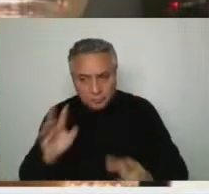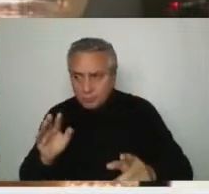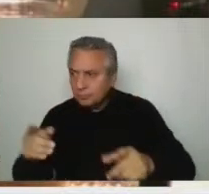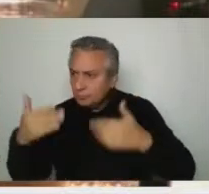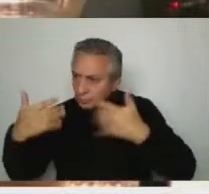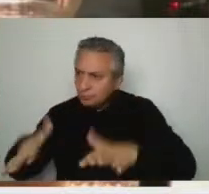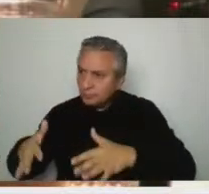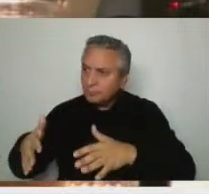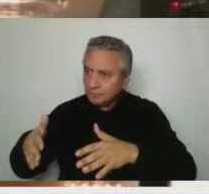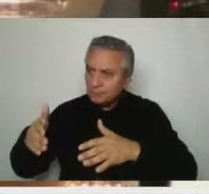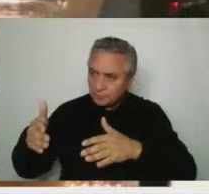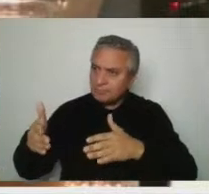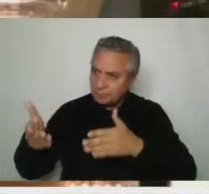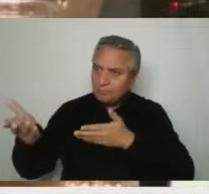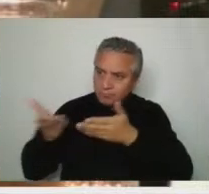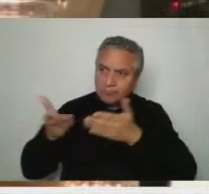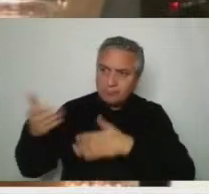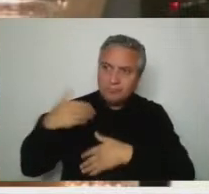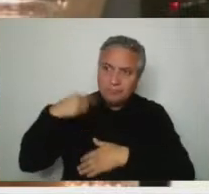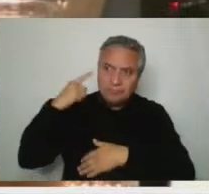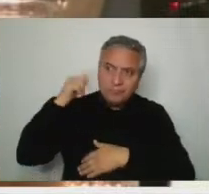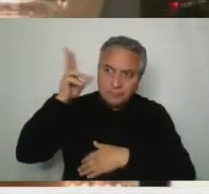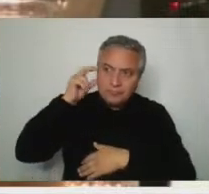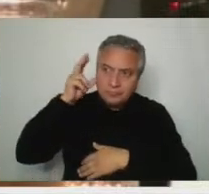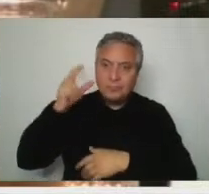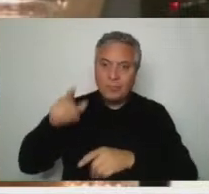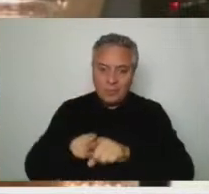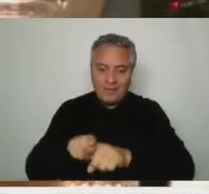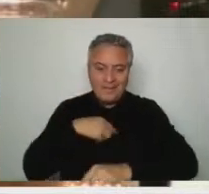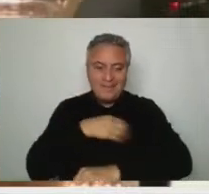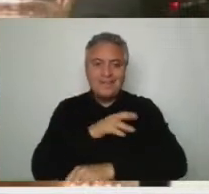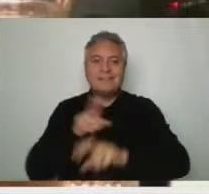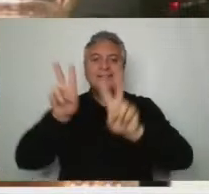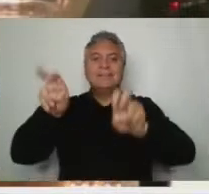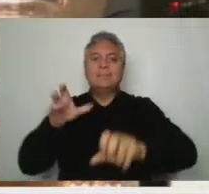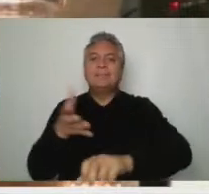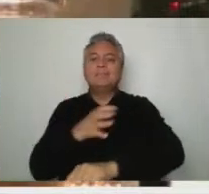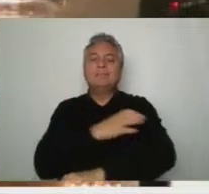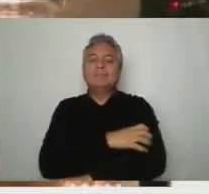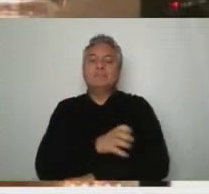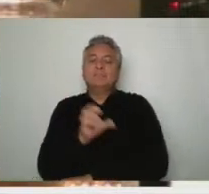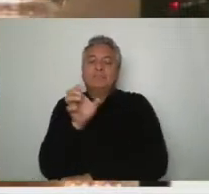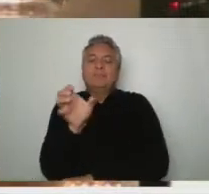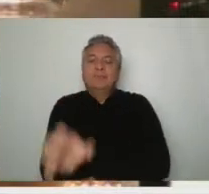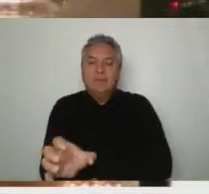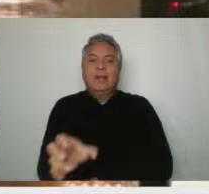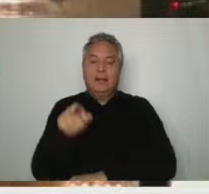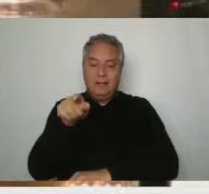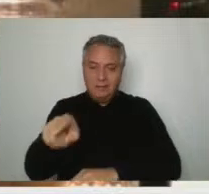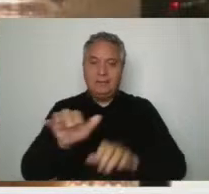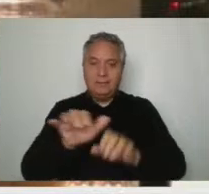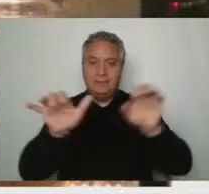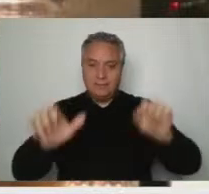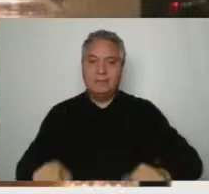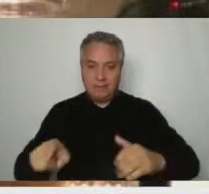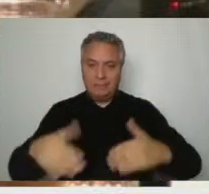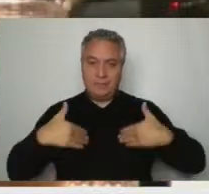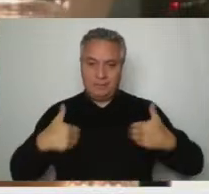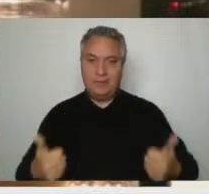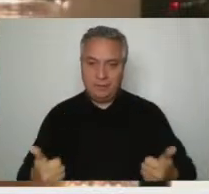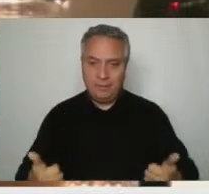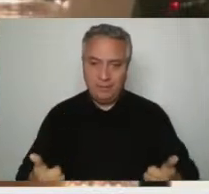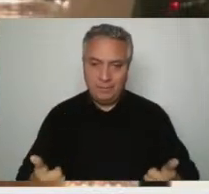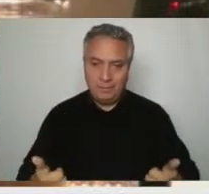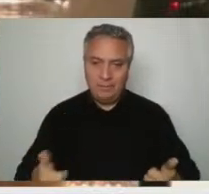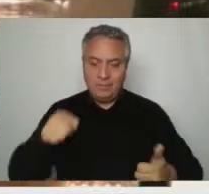that is related to what we just heard, that is strengthening health systems based on primary care,